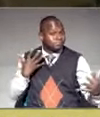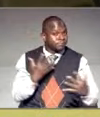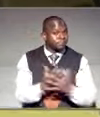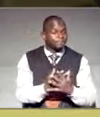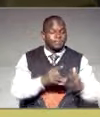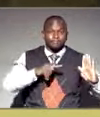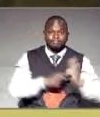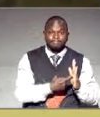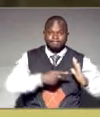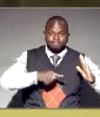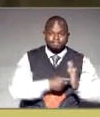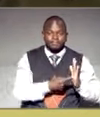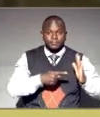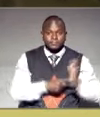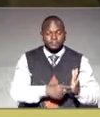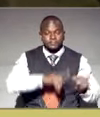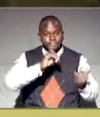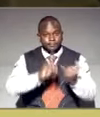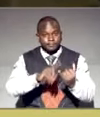follows. One,